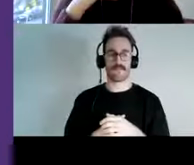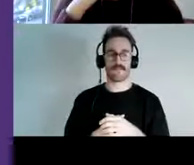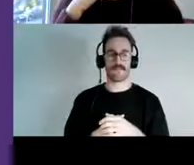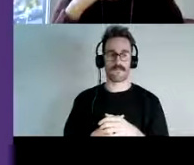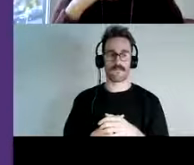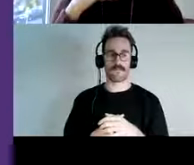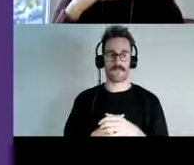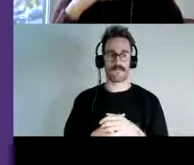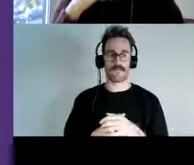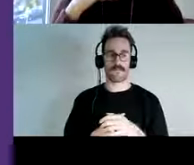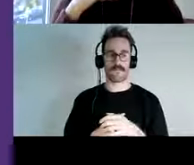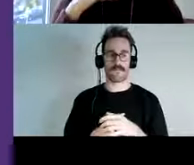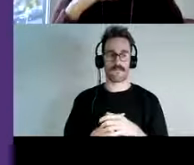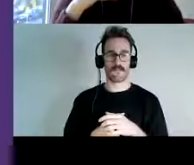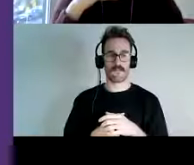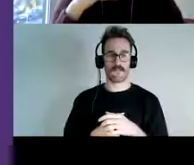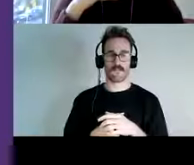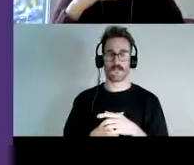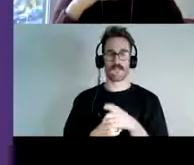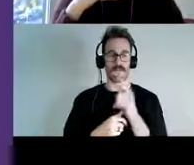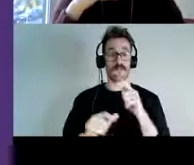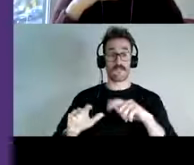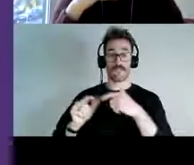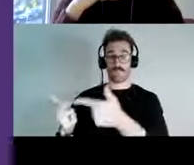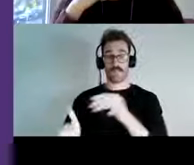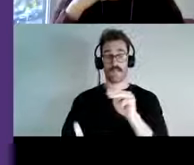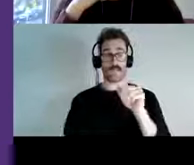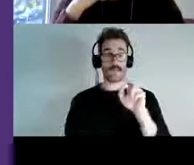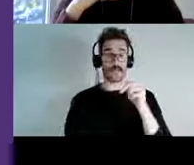over to our speaker, Margaret Gillis, from